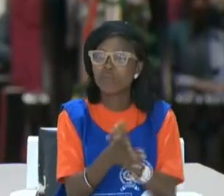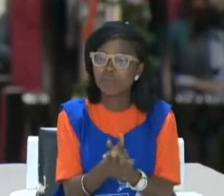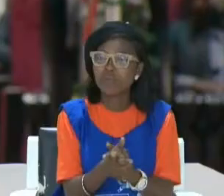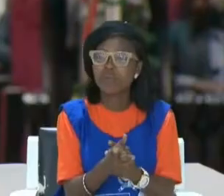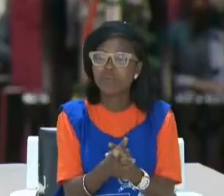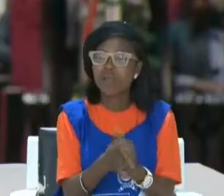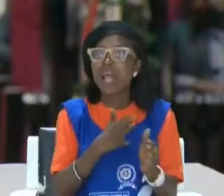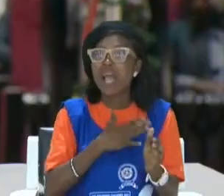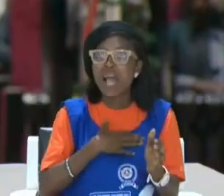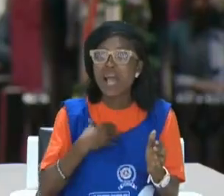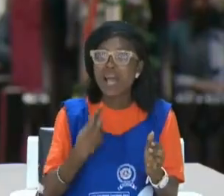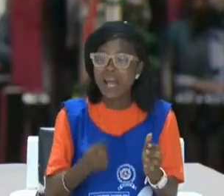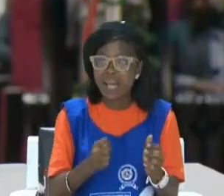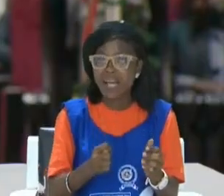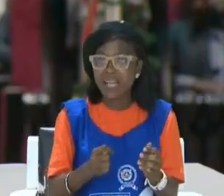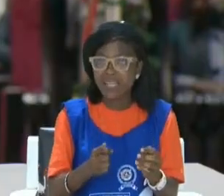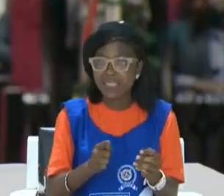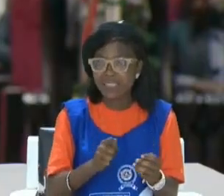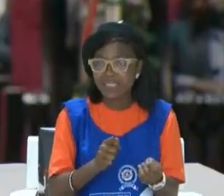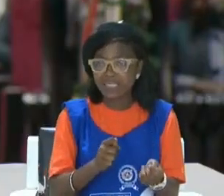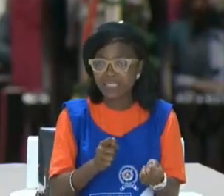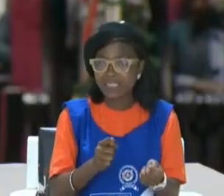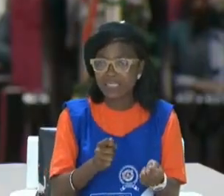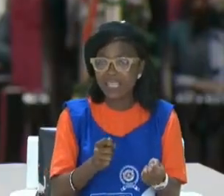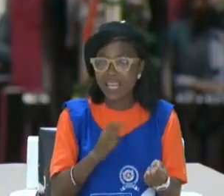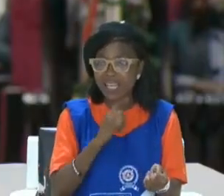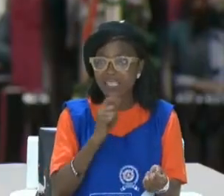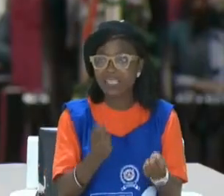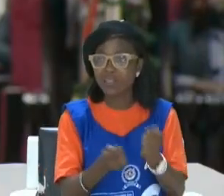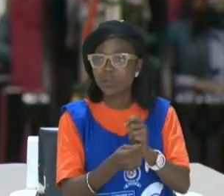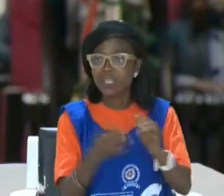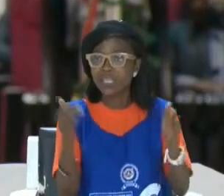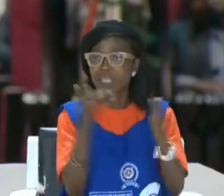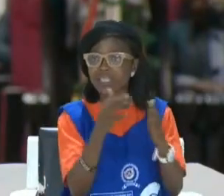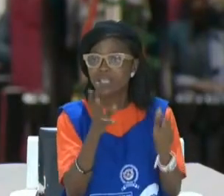And then he turned the tide against them.